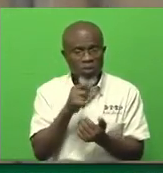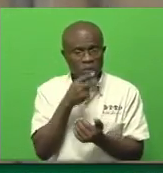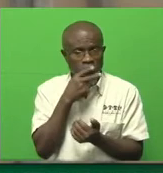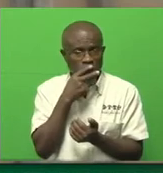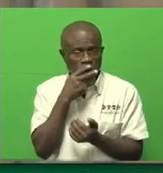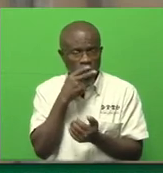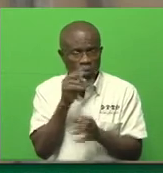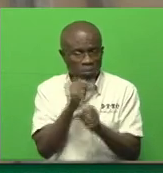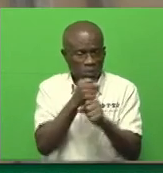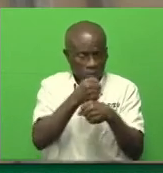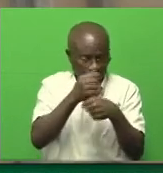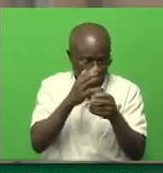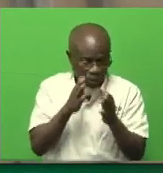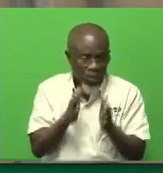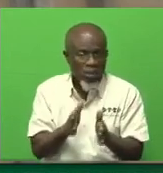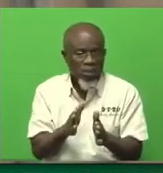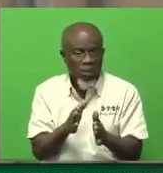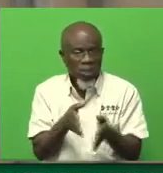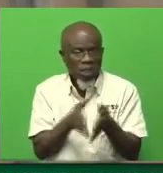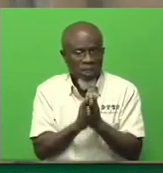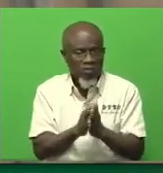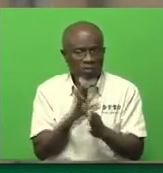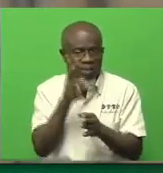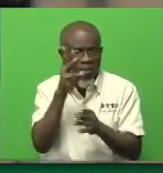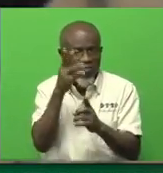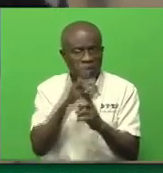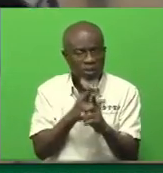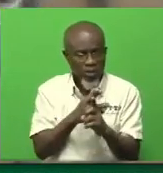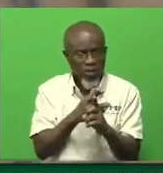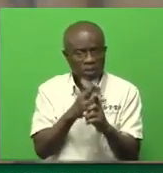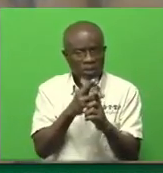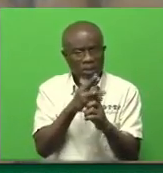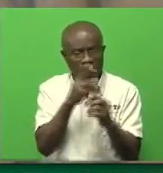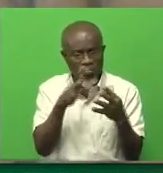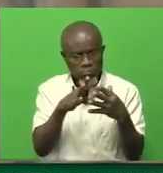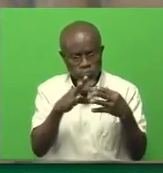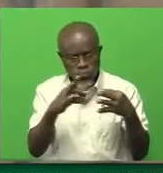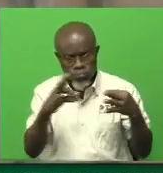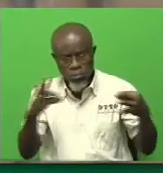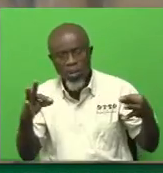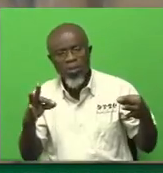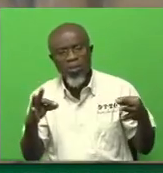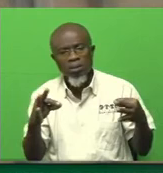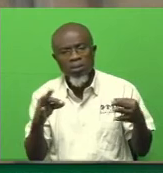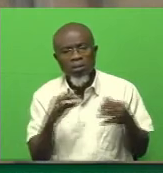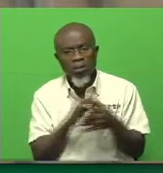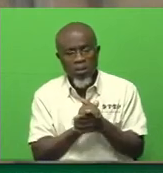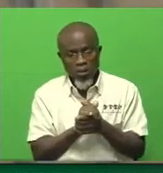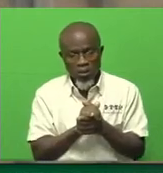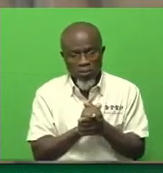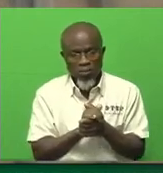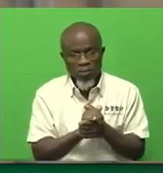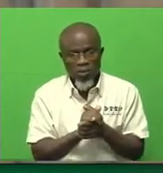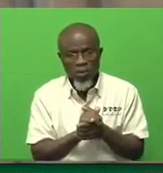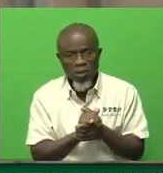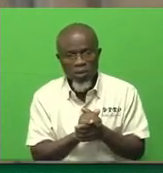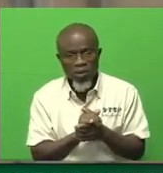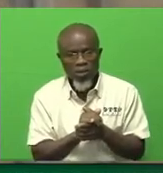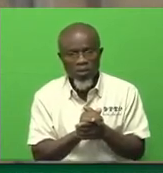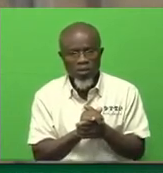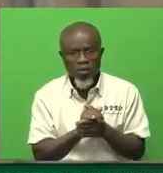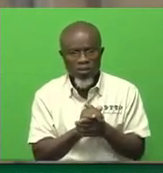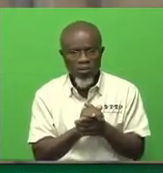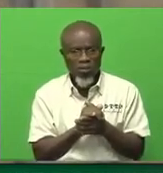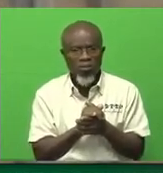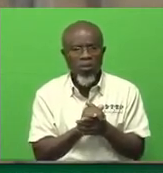had asked for a six-month extension that was granted I was open in Parliament and those came into effect on